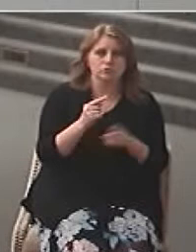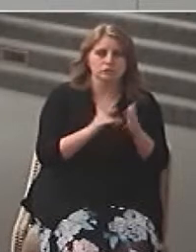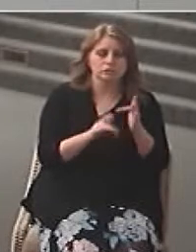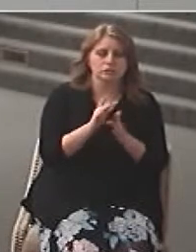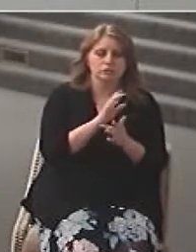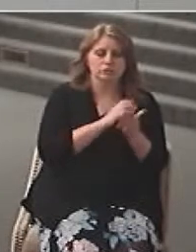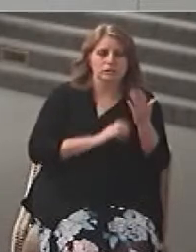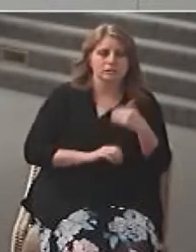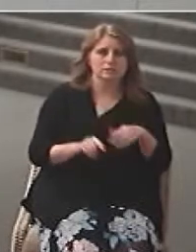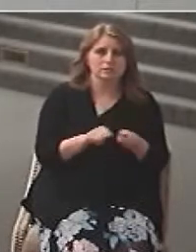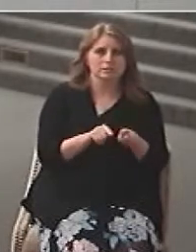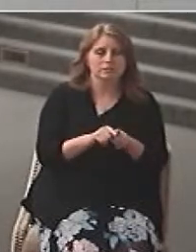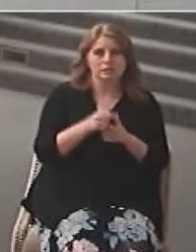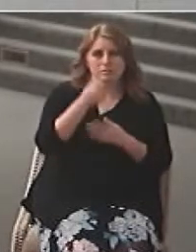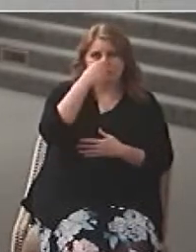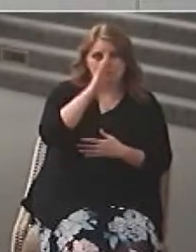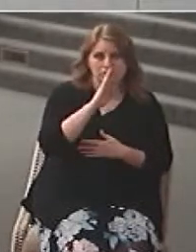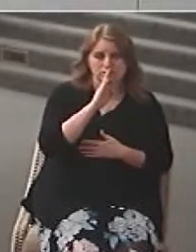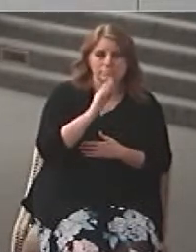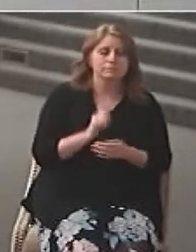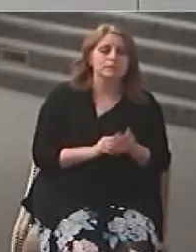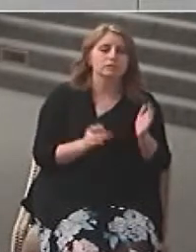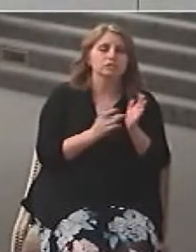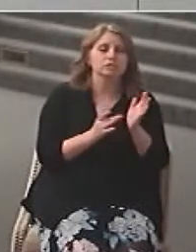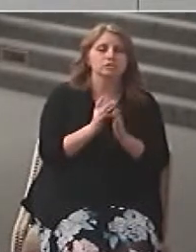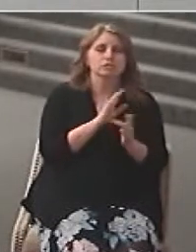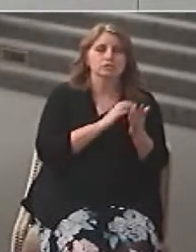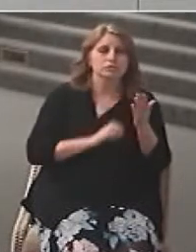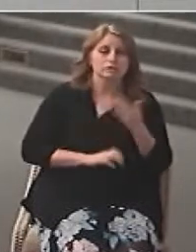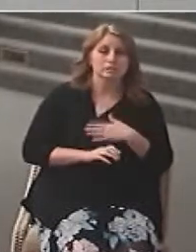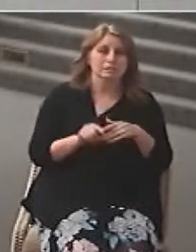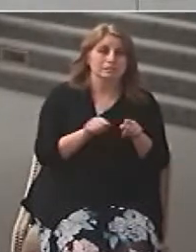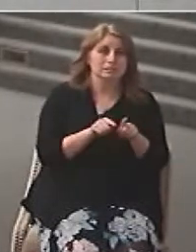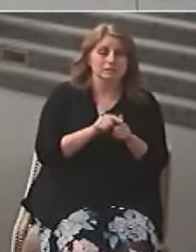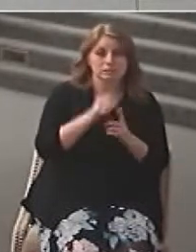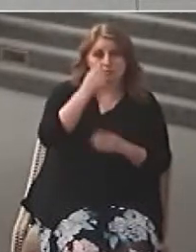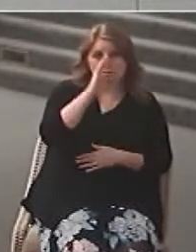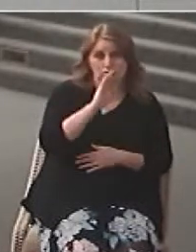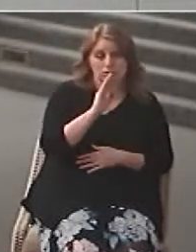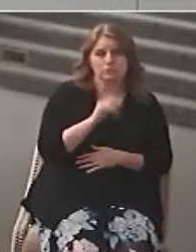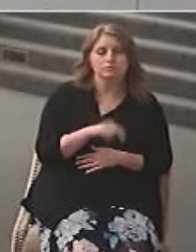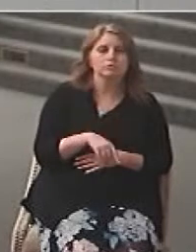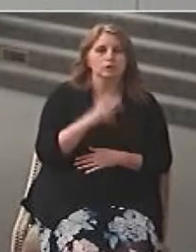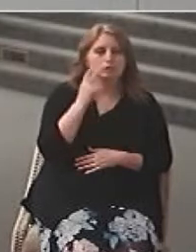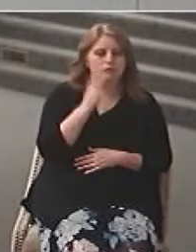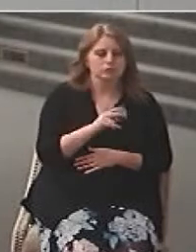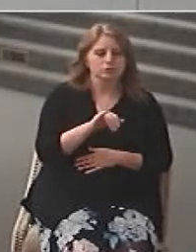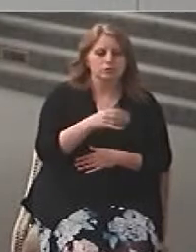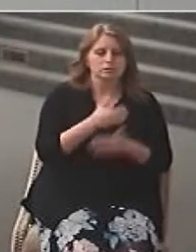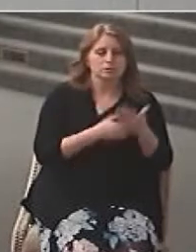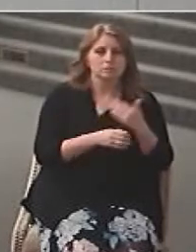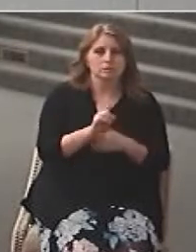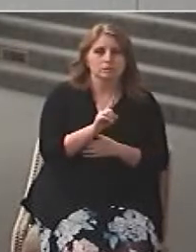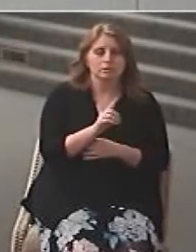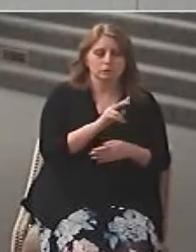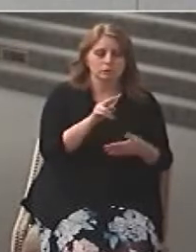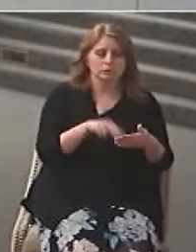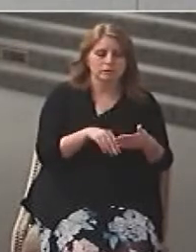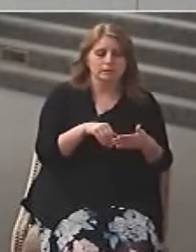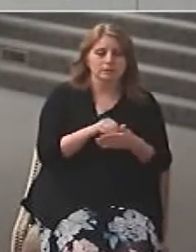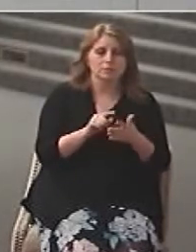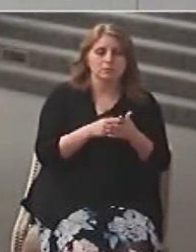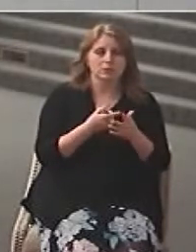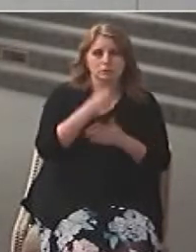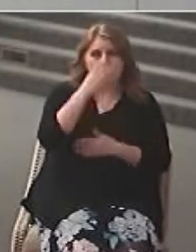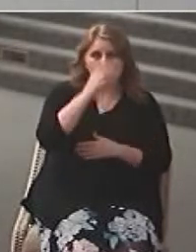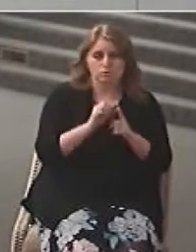God. Jesus Christ as God. You find in John chapter 1, as we just read, in the beginning was the Word,